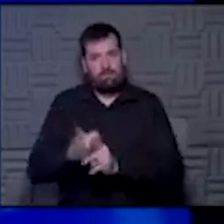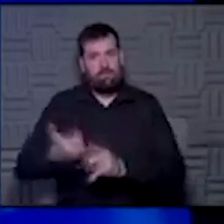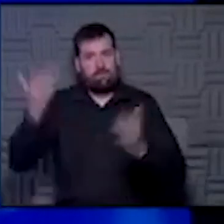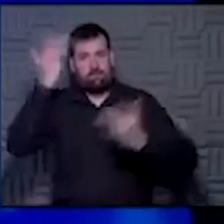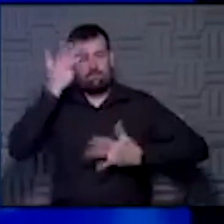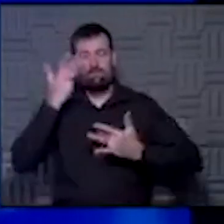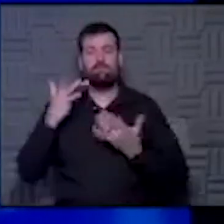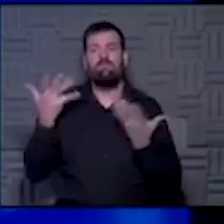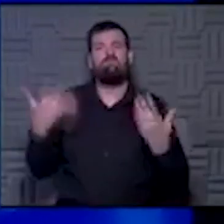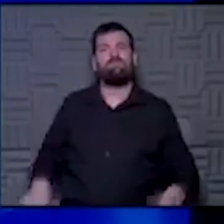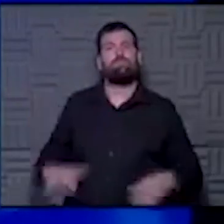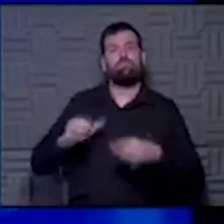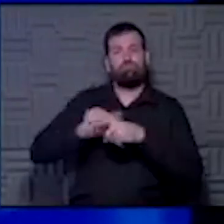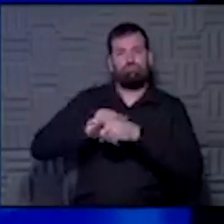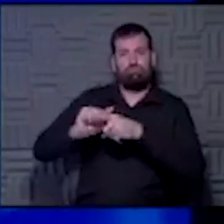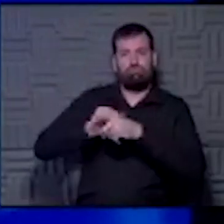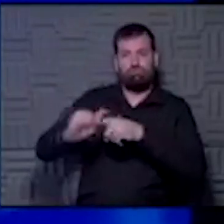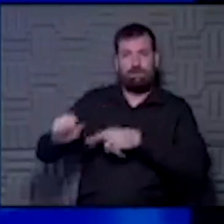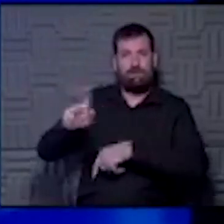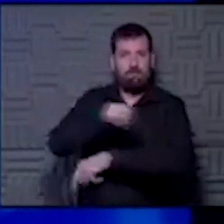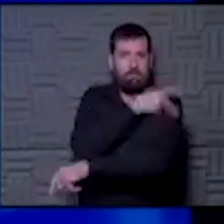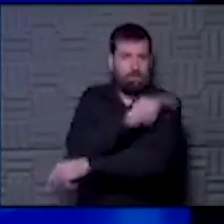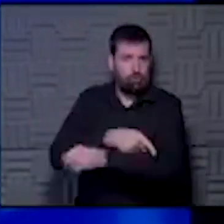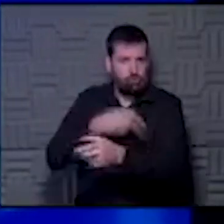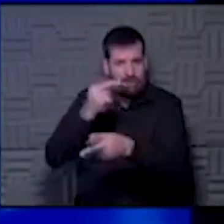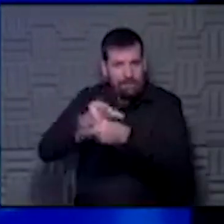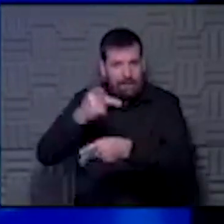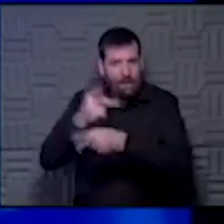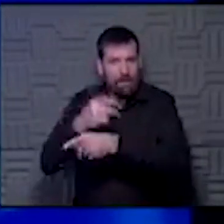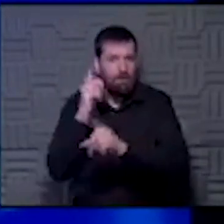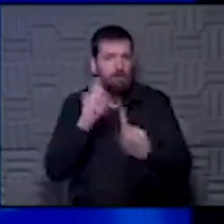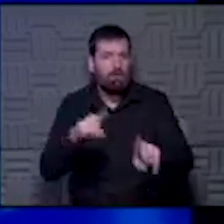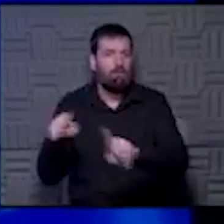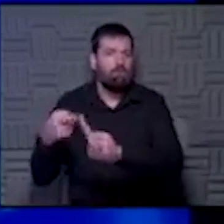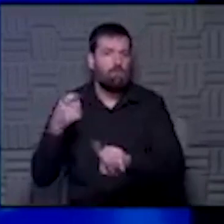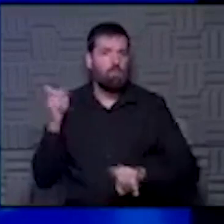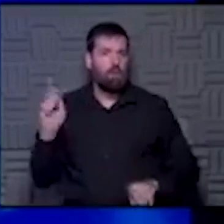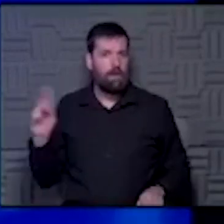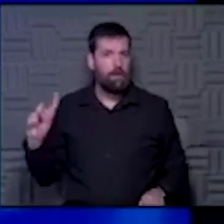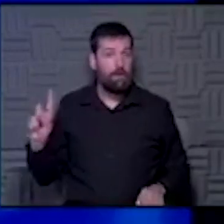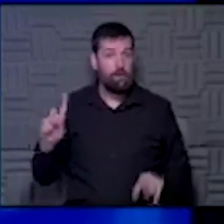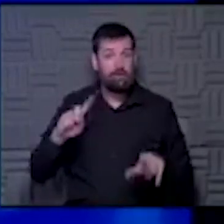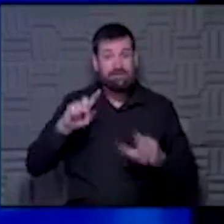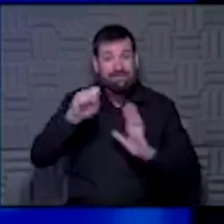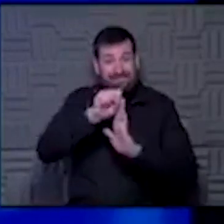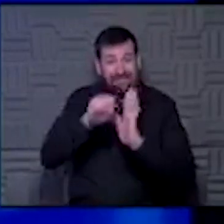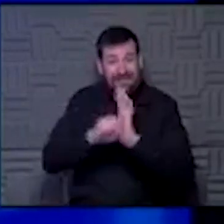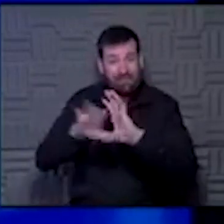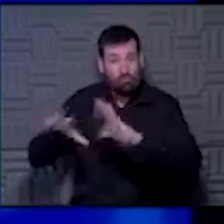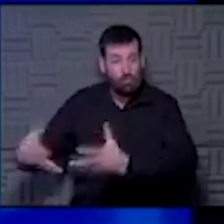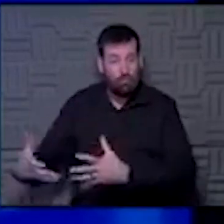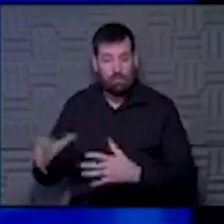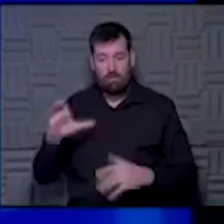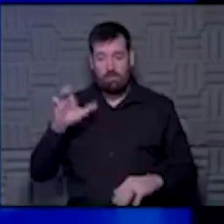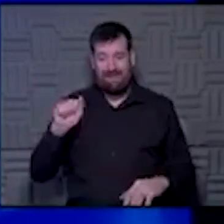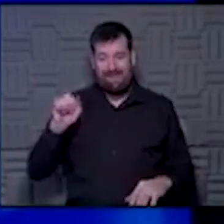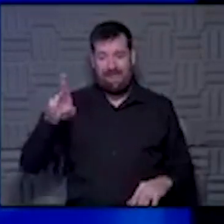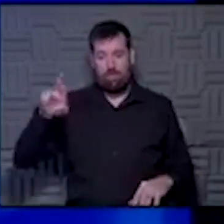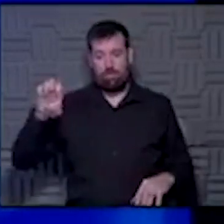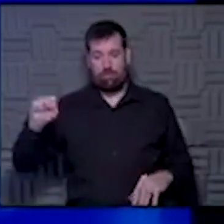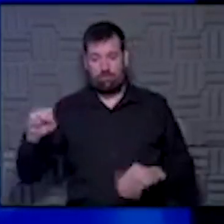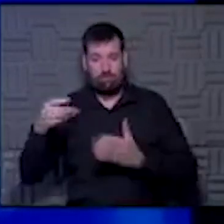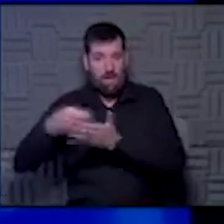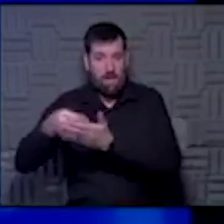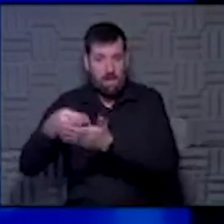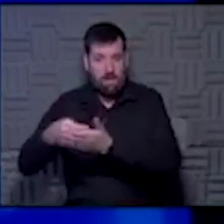trained patient care assistants come from, especially in rural areas? Is there a state pool? Has CARES money gone to